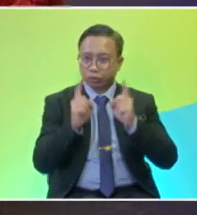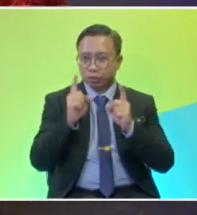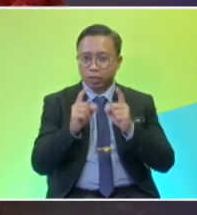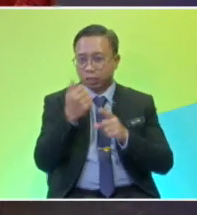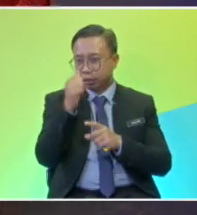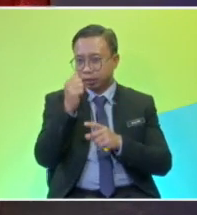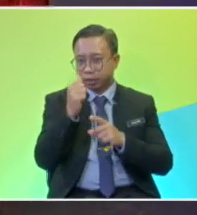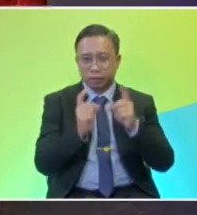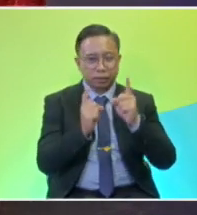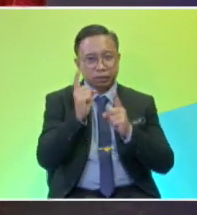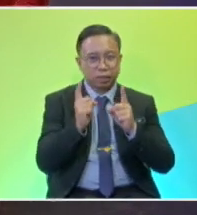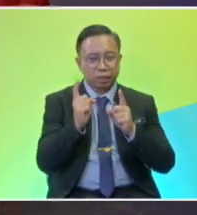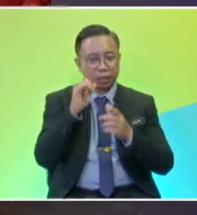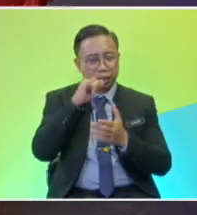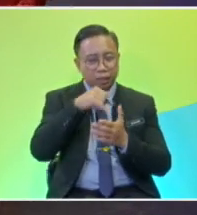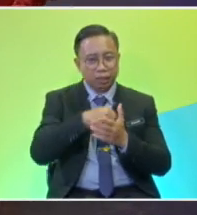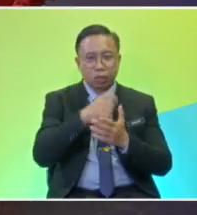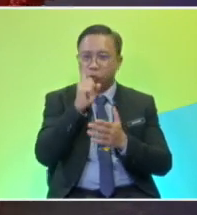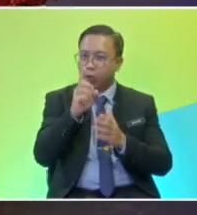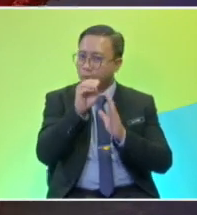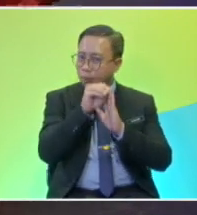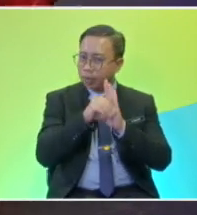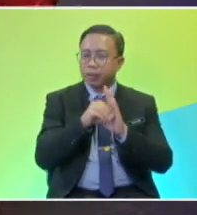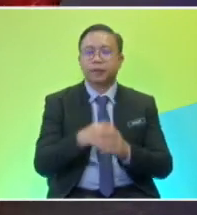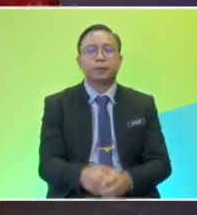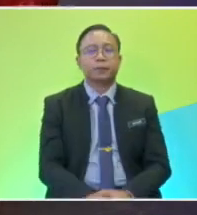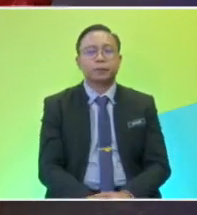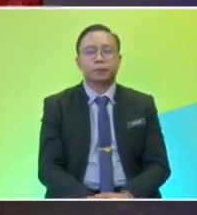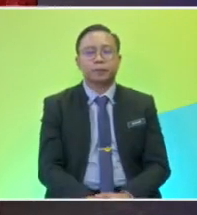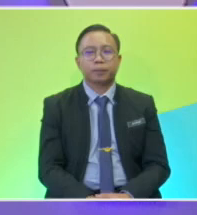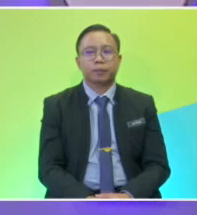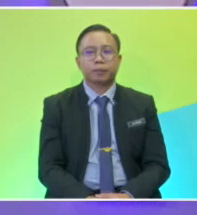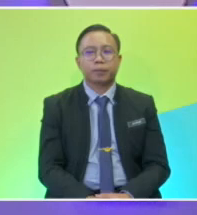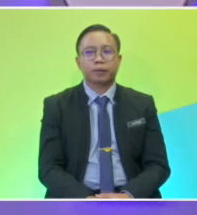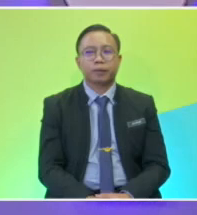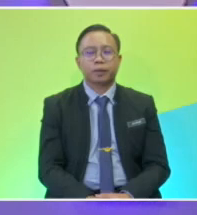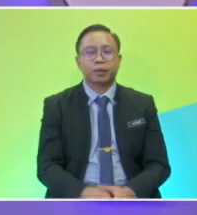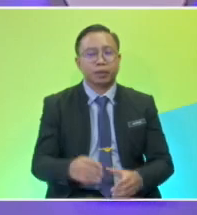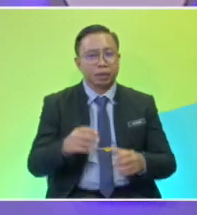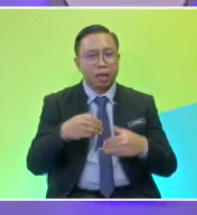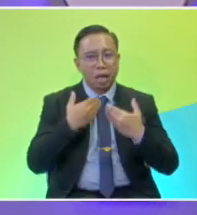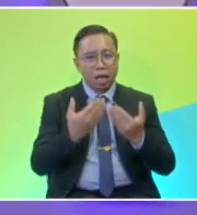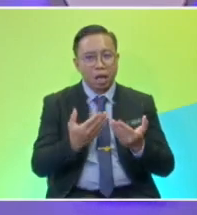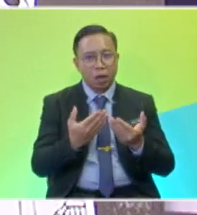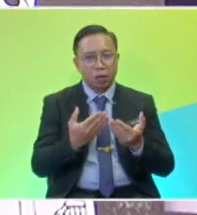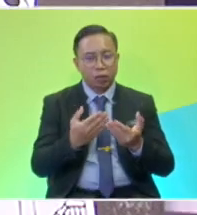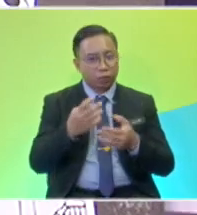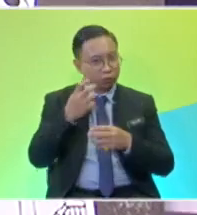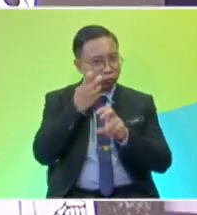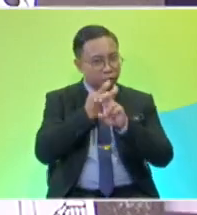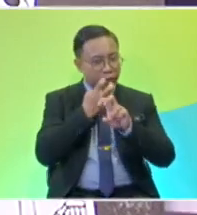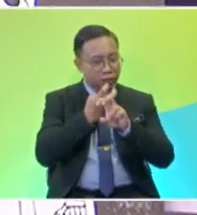10 stars in just in 1 minute, you know. Right. You get me. All right. So it's yes. amazing how human skeleton works.